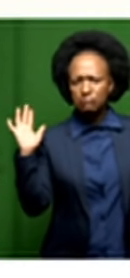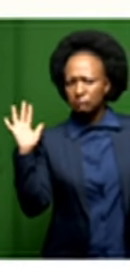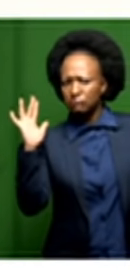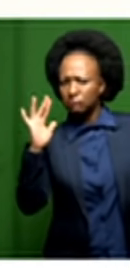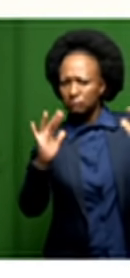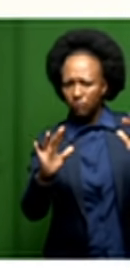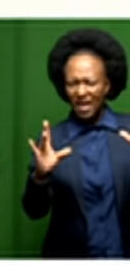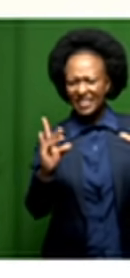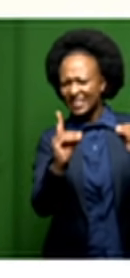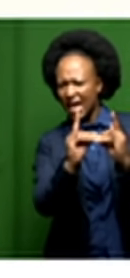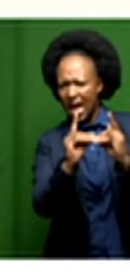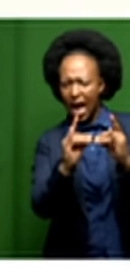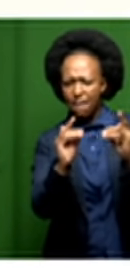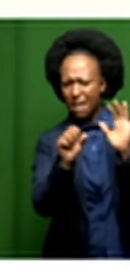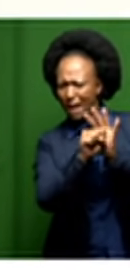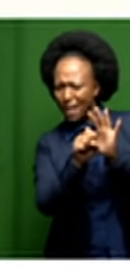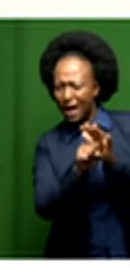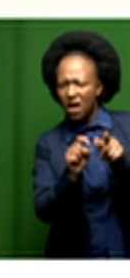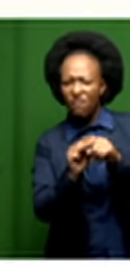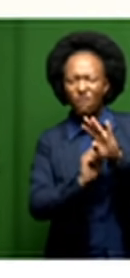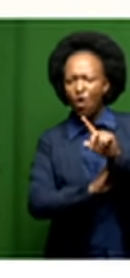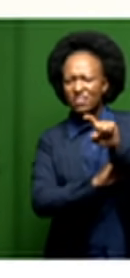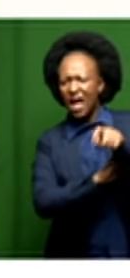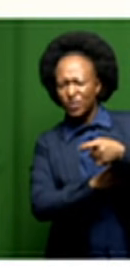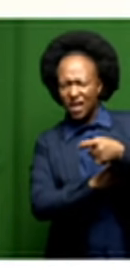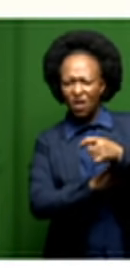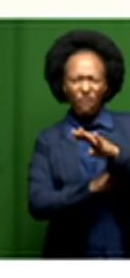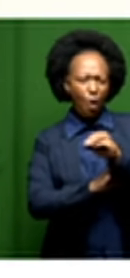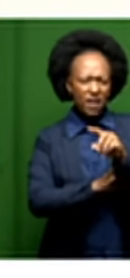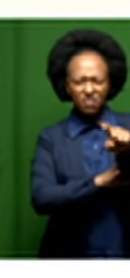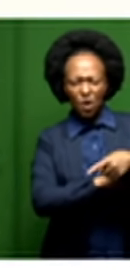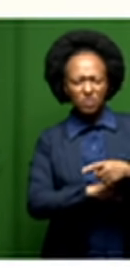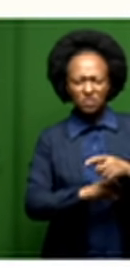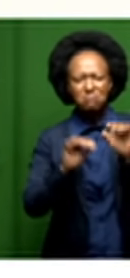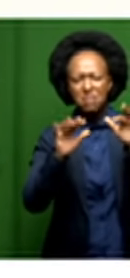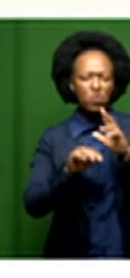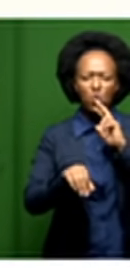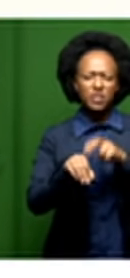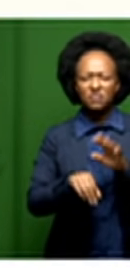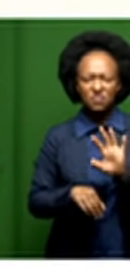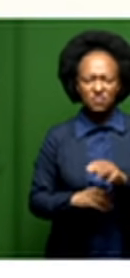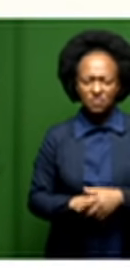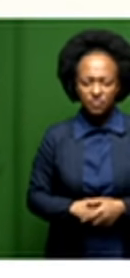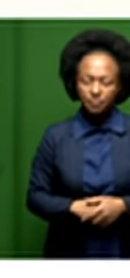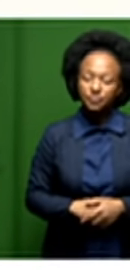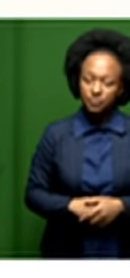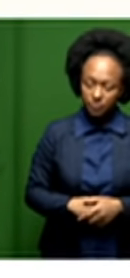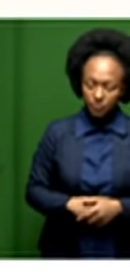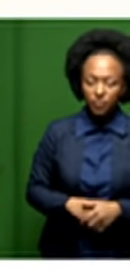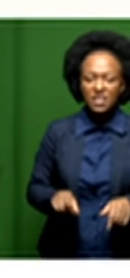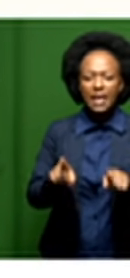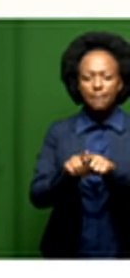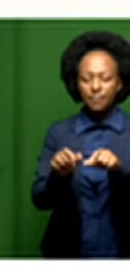a ward that comprises of 4,000 people. And indeed, you also have got social